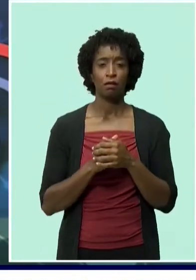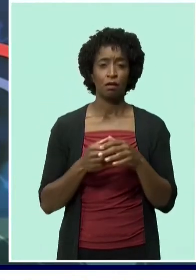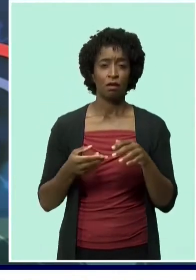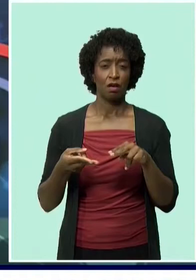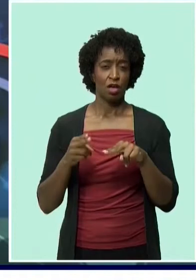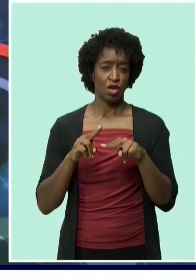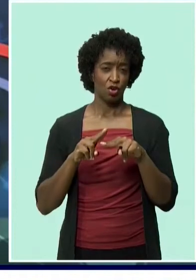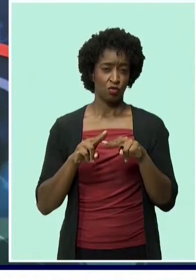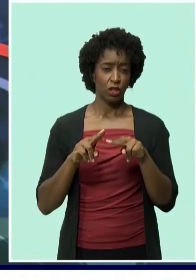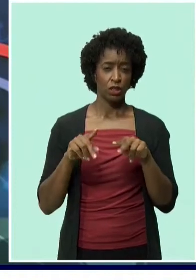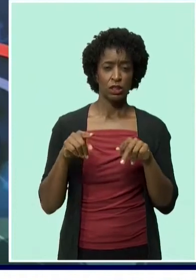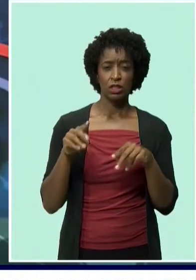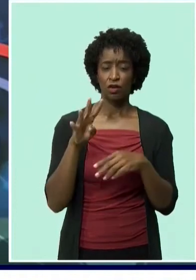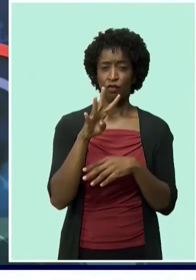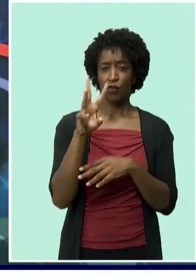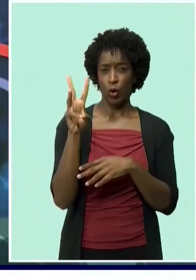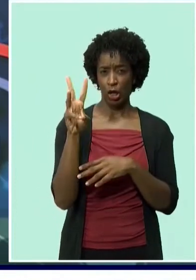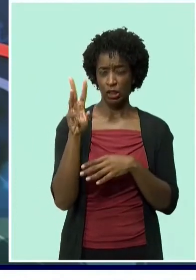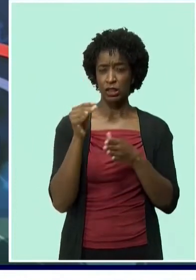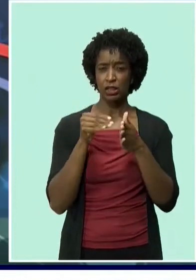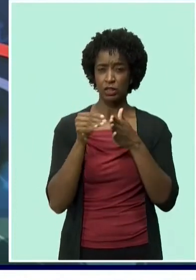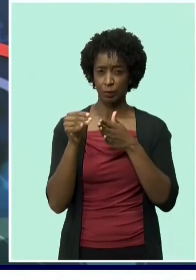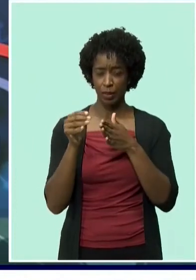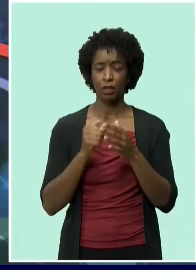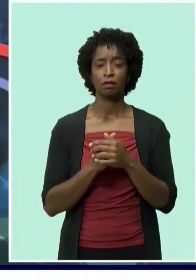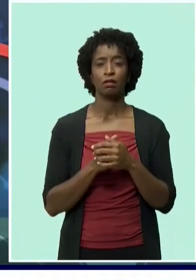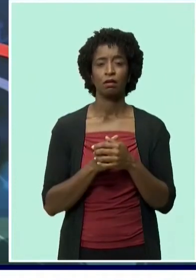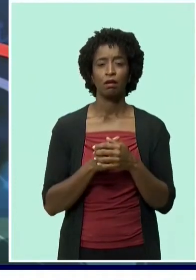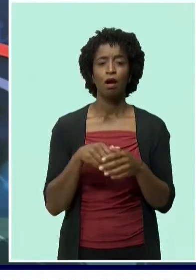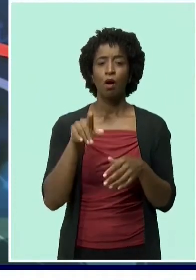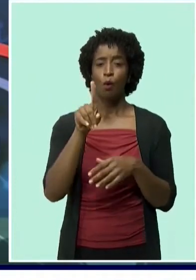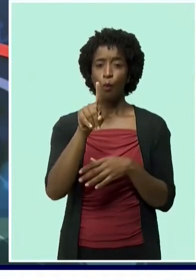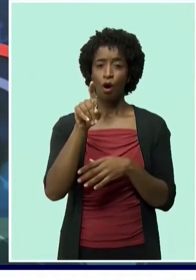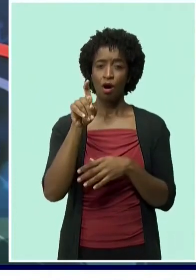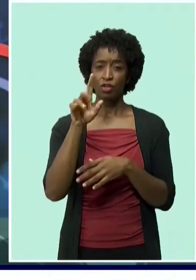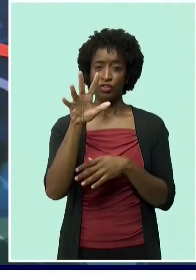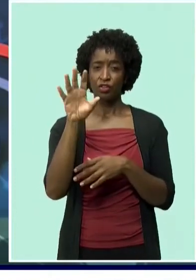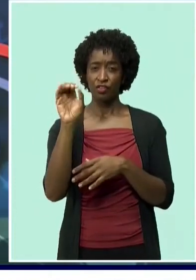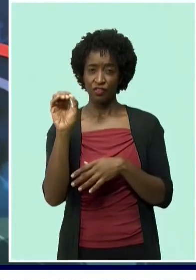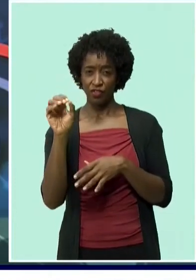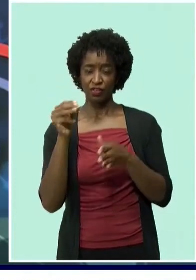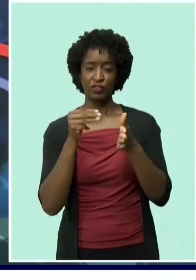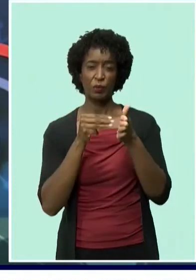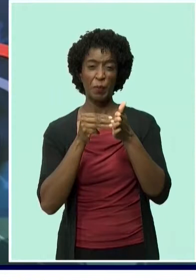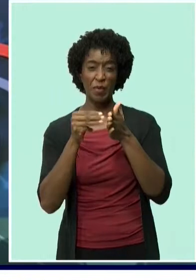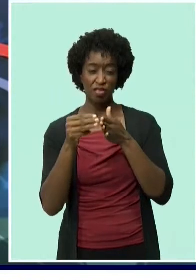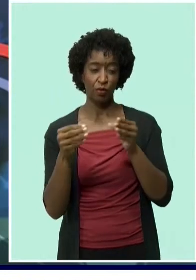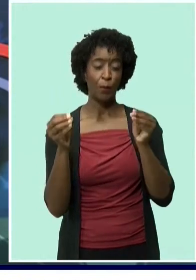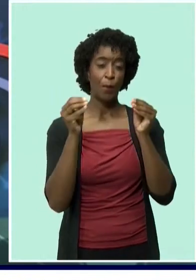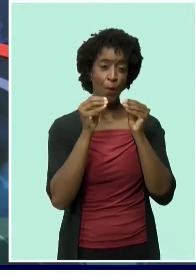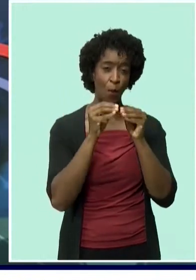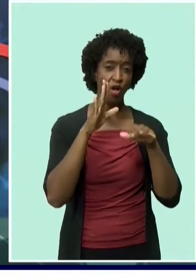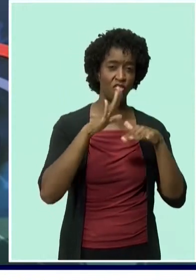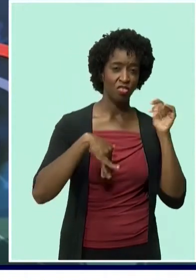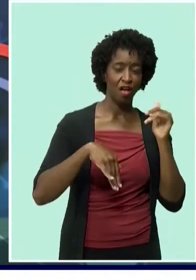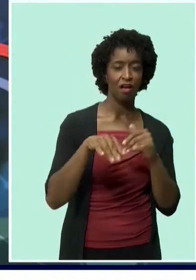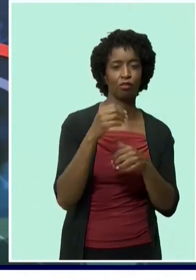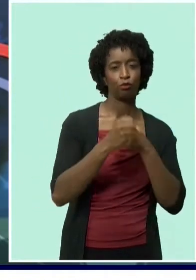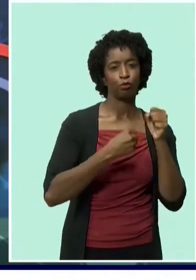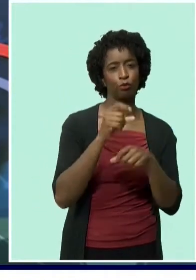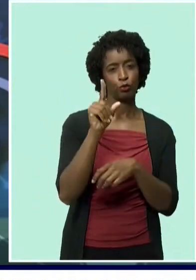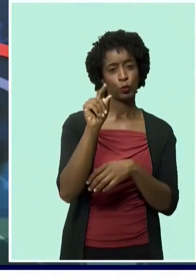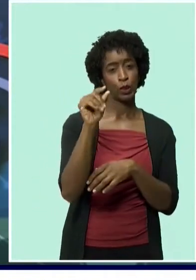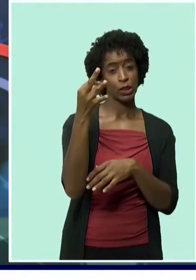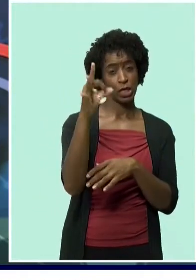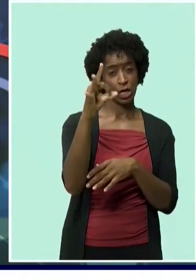46 million since 2020 and 150 million since 2019. Sub-Regional Director for the Caribbean,